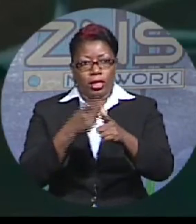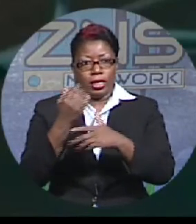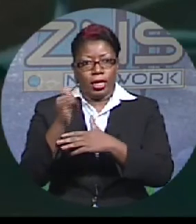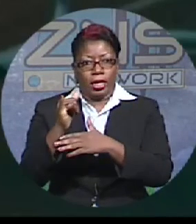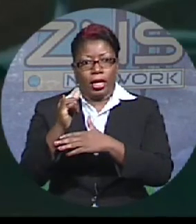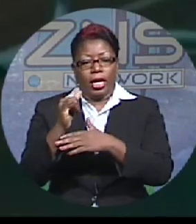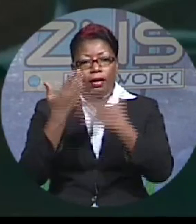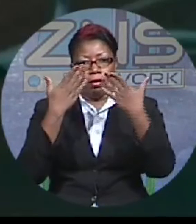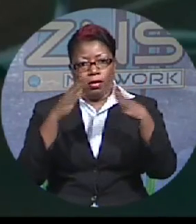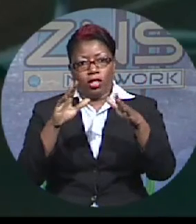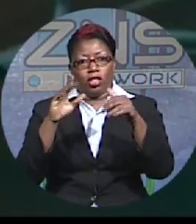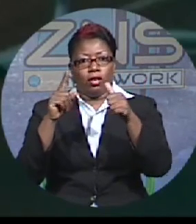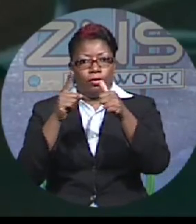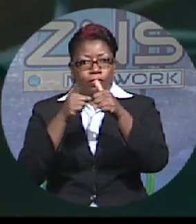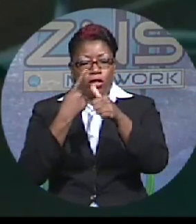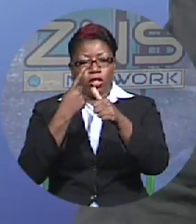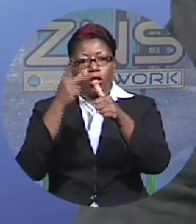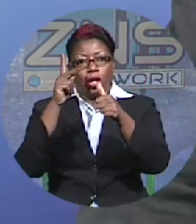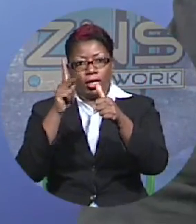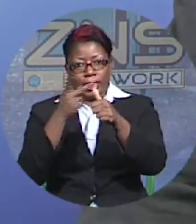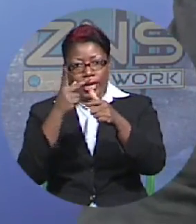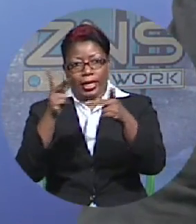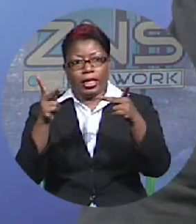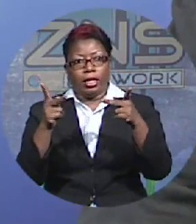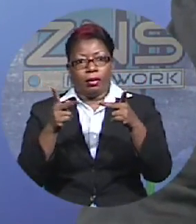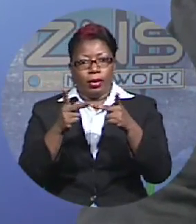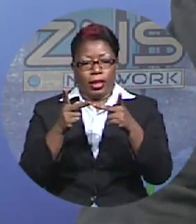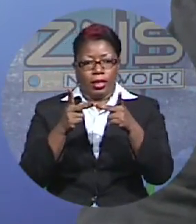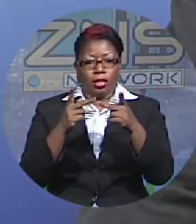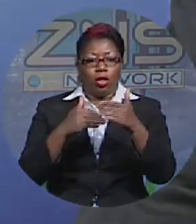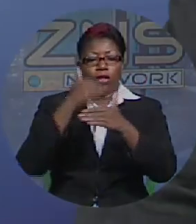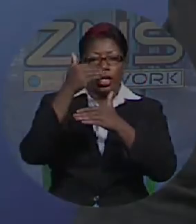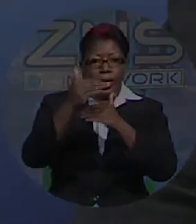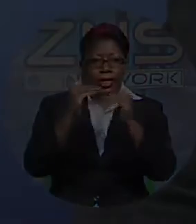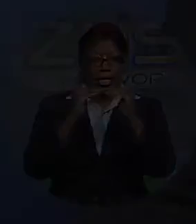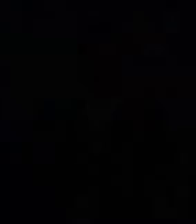his heat, or 2 of the fastest losers to advance. That'll do it for sports.